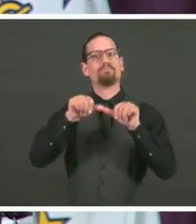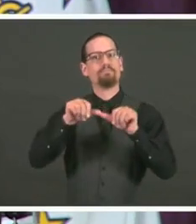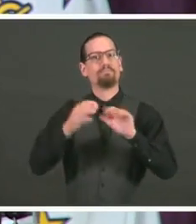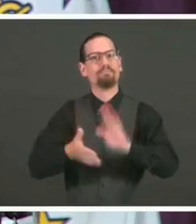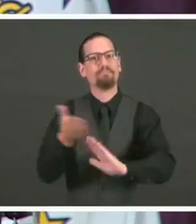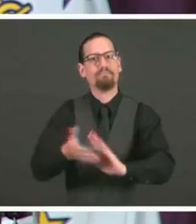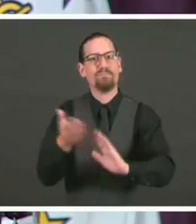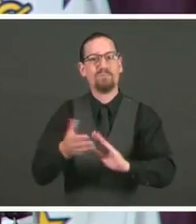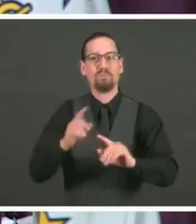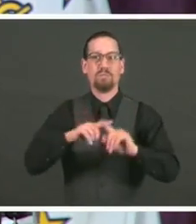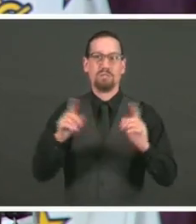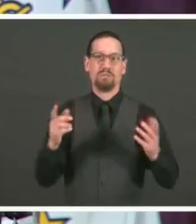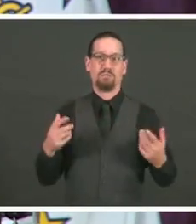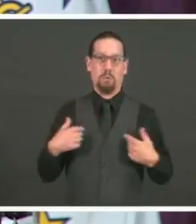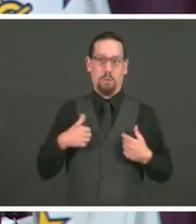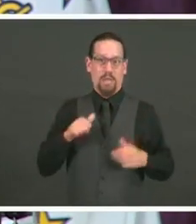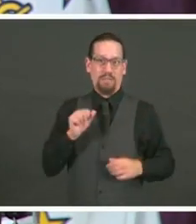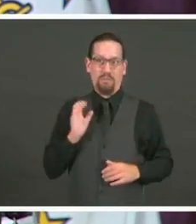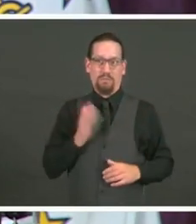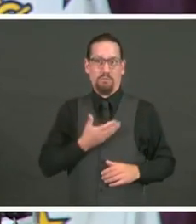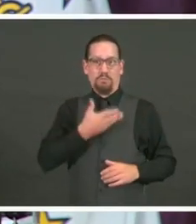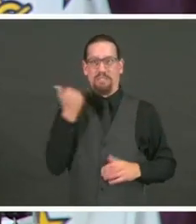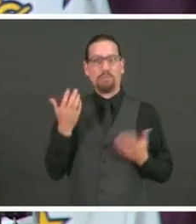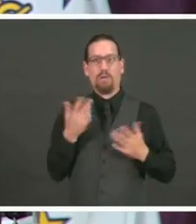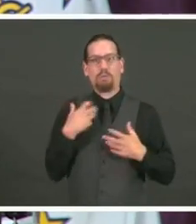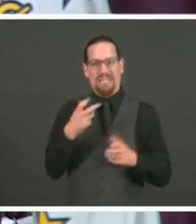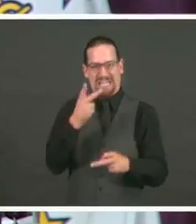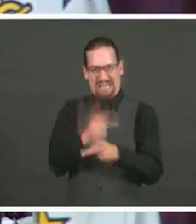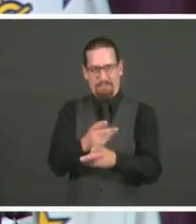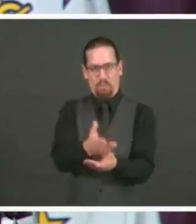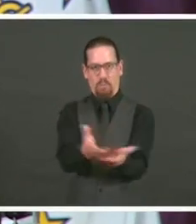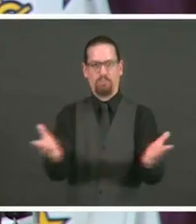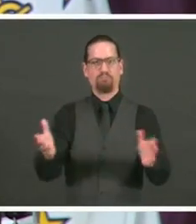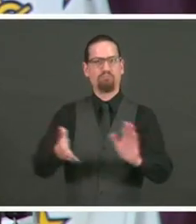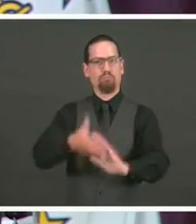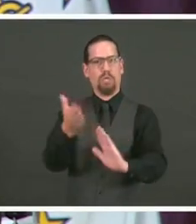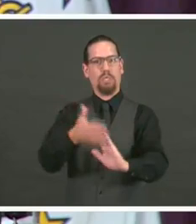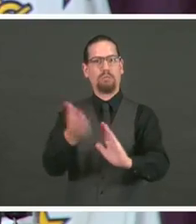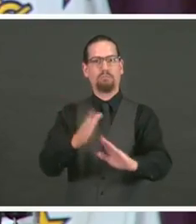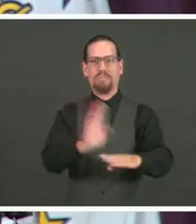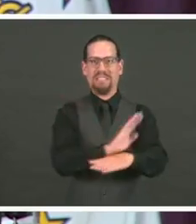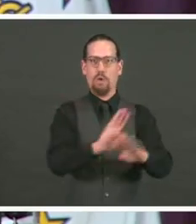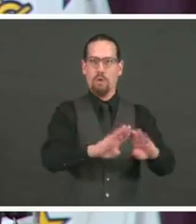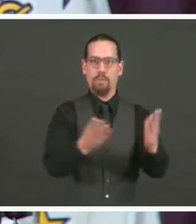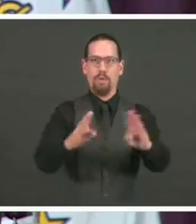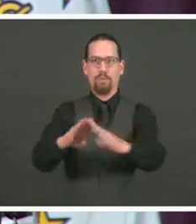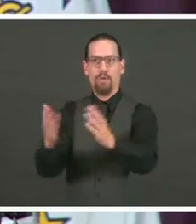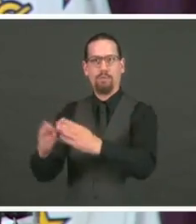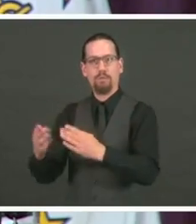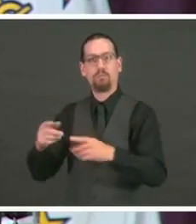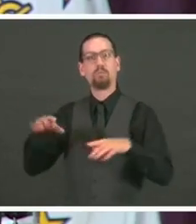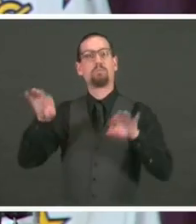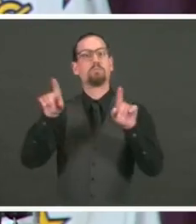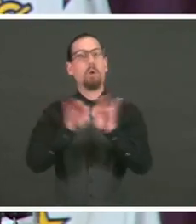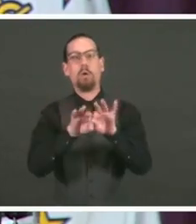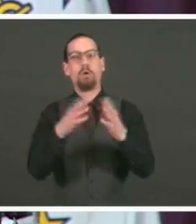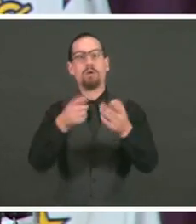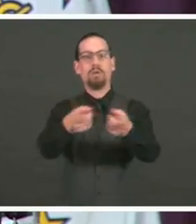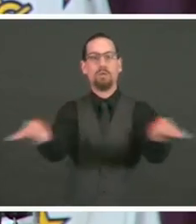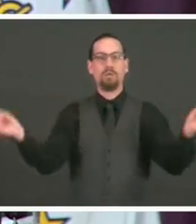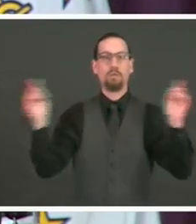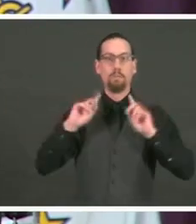businesses is to keep them in business and to get them back in business, which means the best thing that all the rest of us can do is follow the